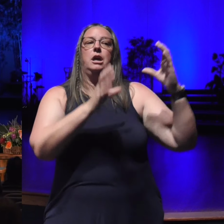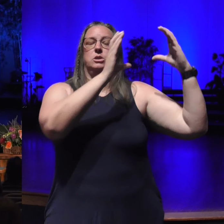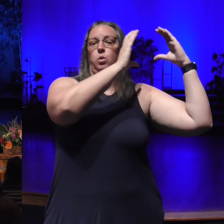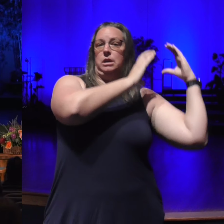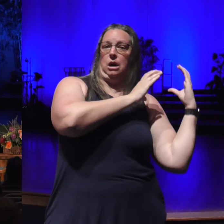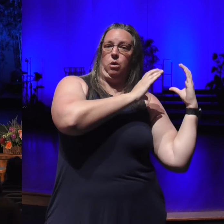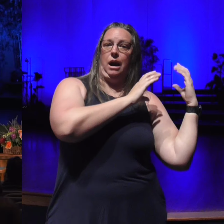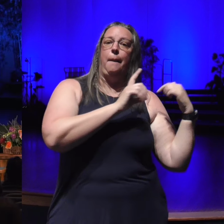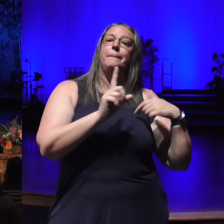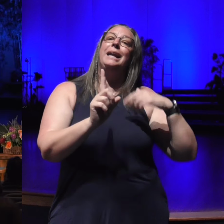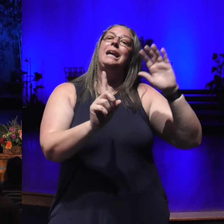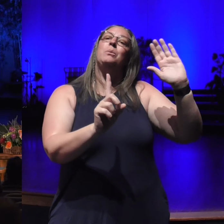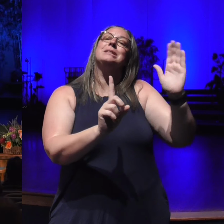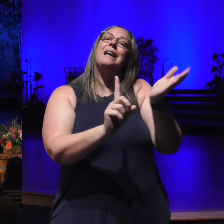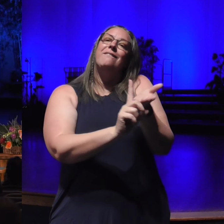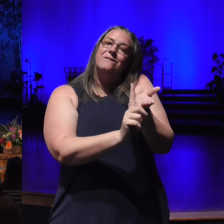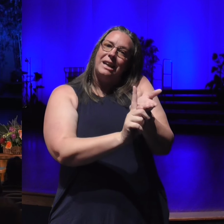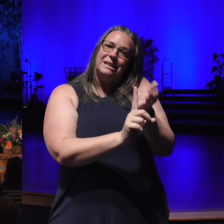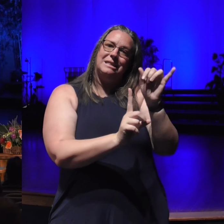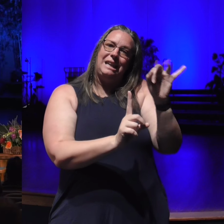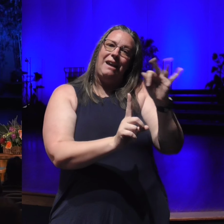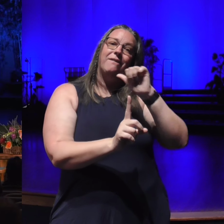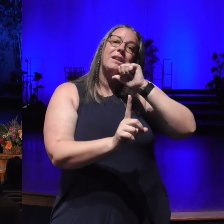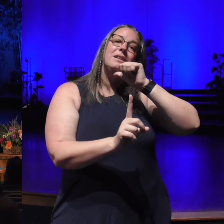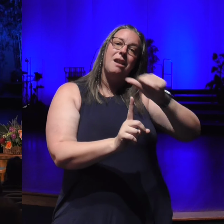didn't, the world would fall.